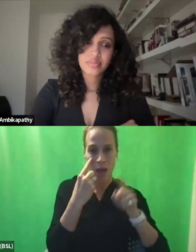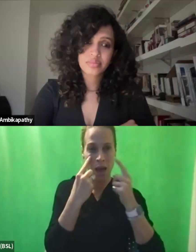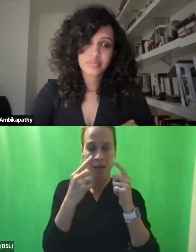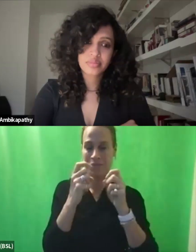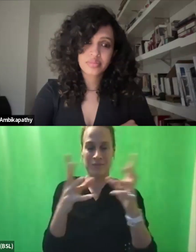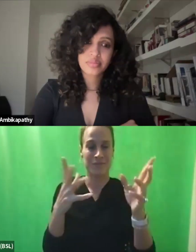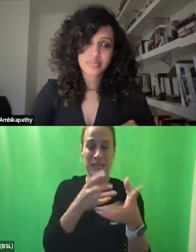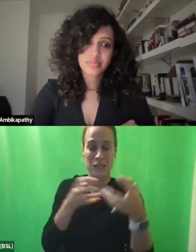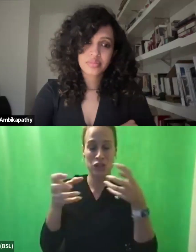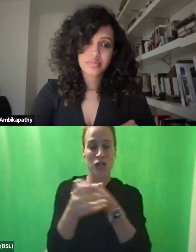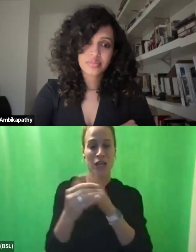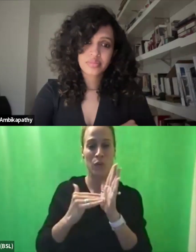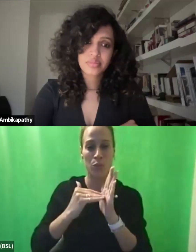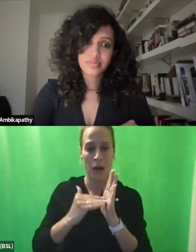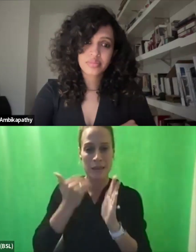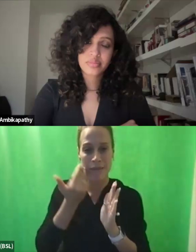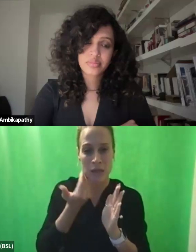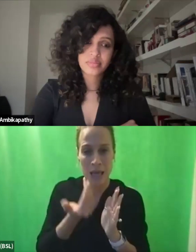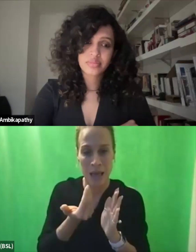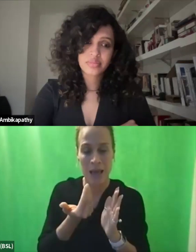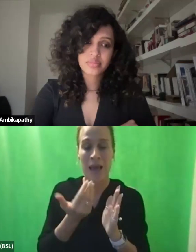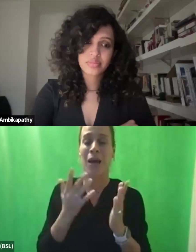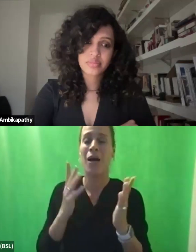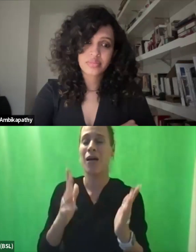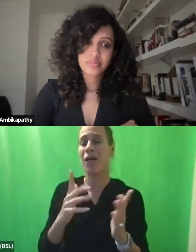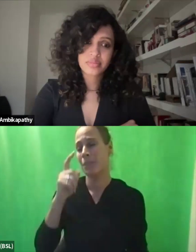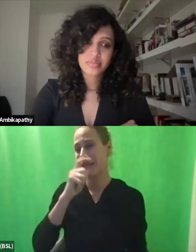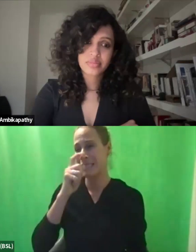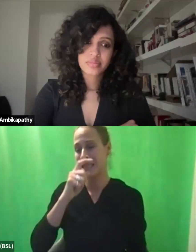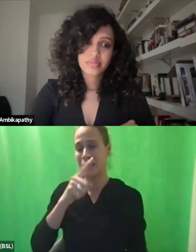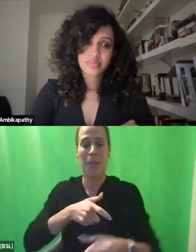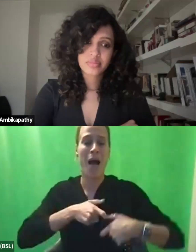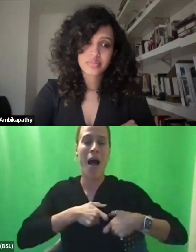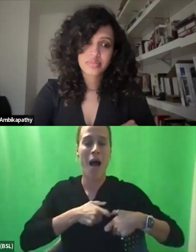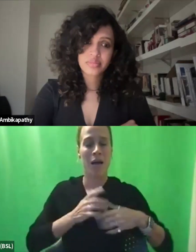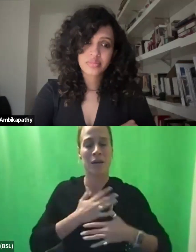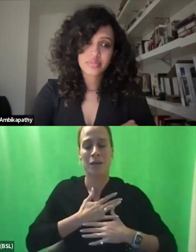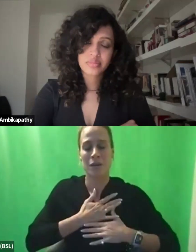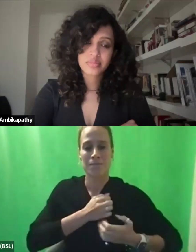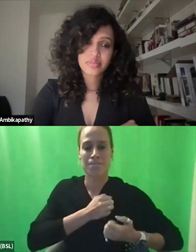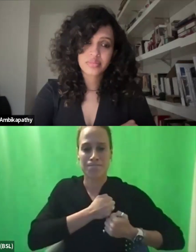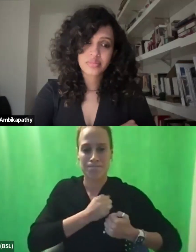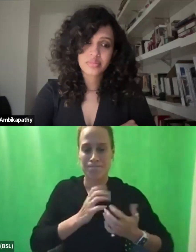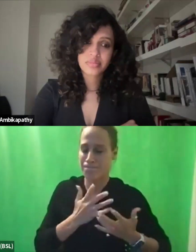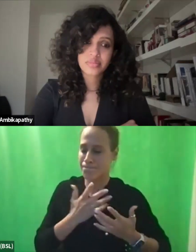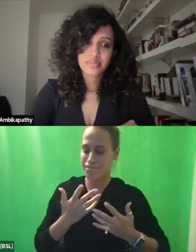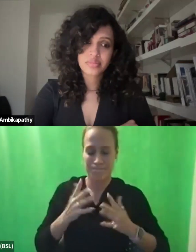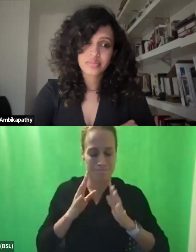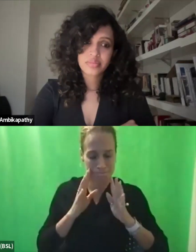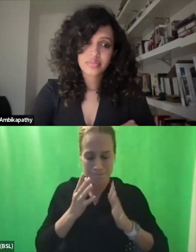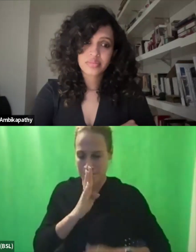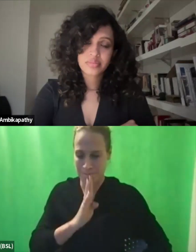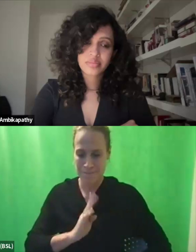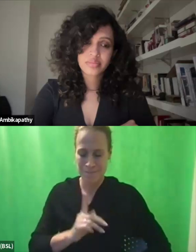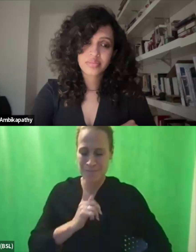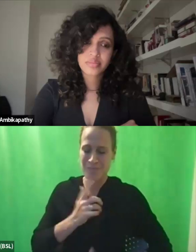day, oh, my sisters, my heart bleeds silently in my chest. I yearn to take away the exhaustion that